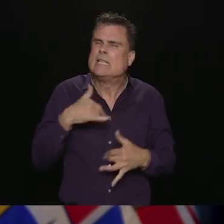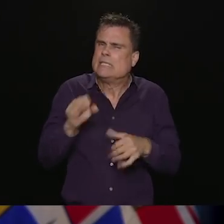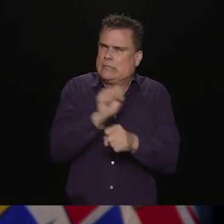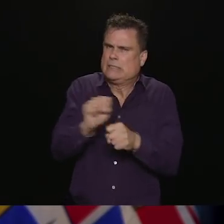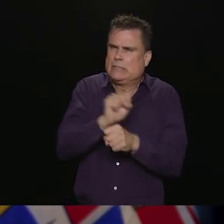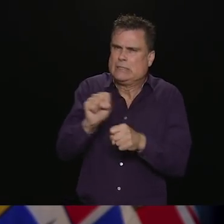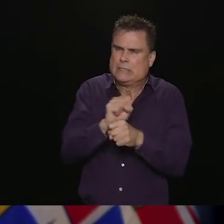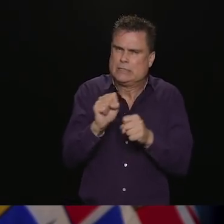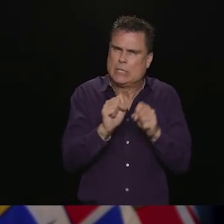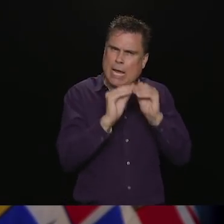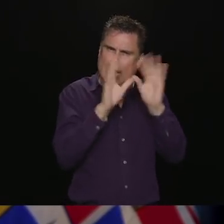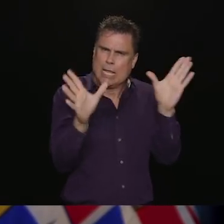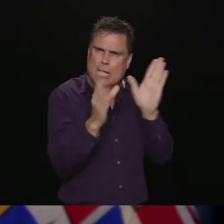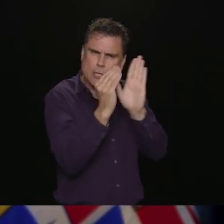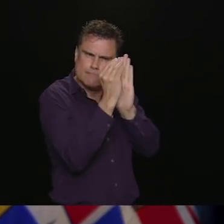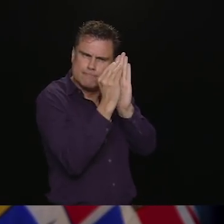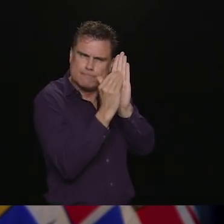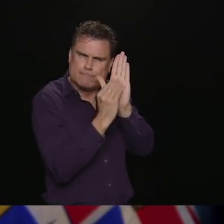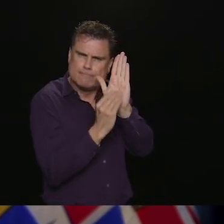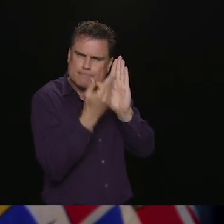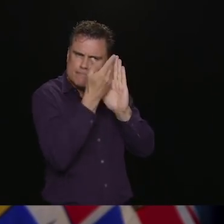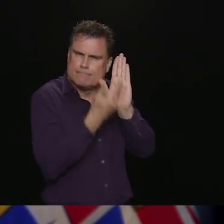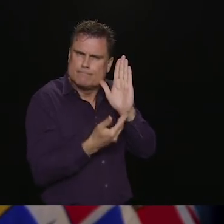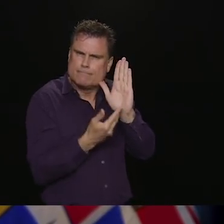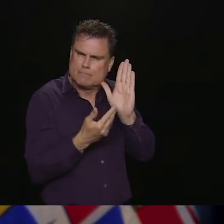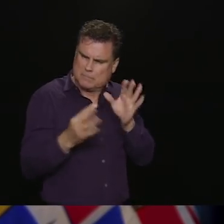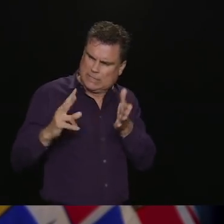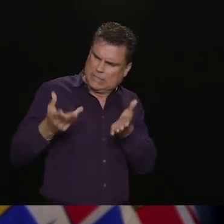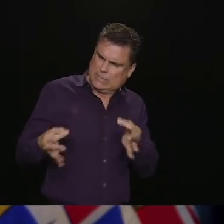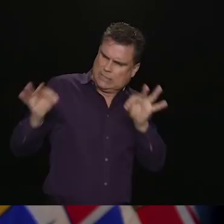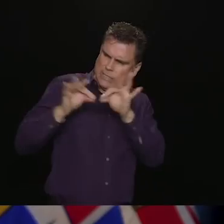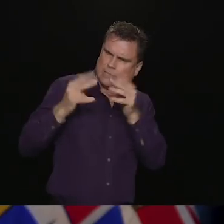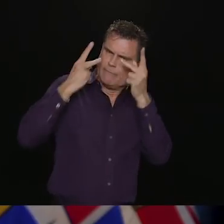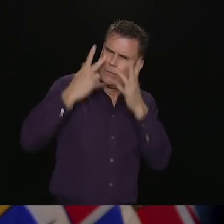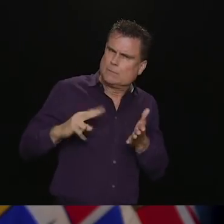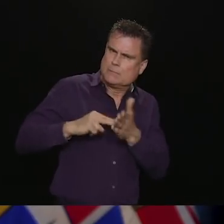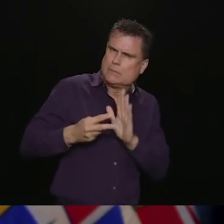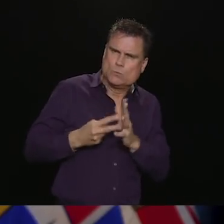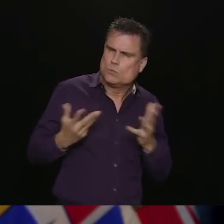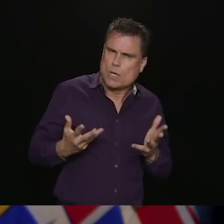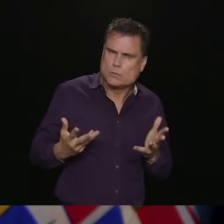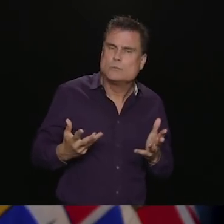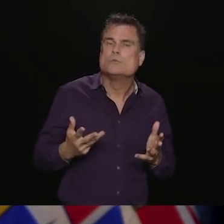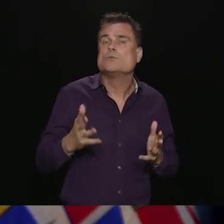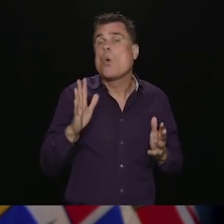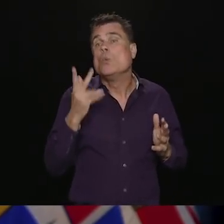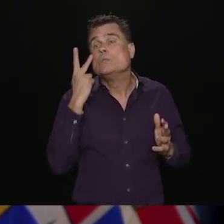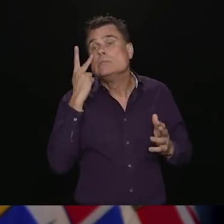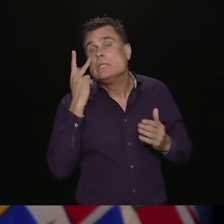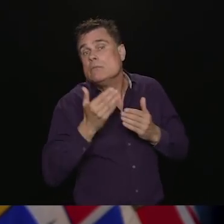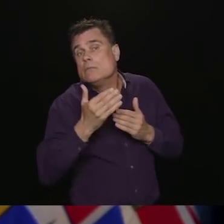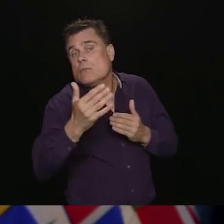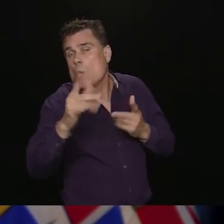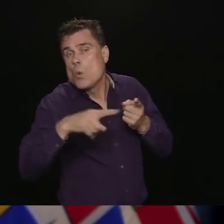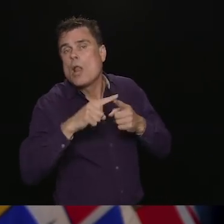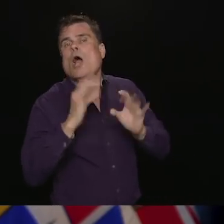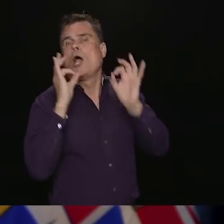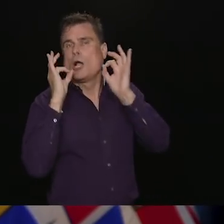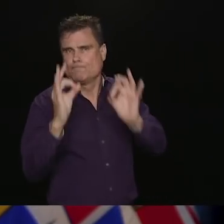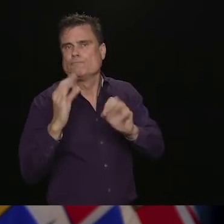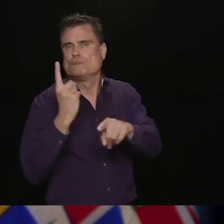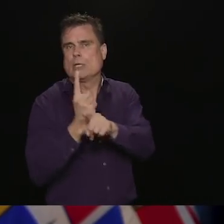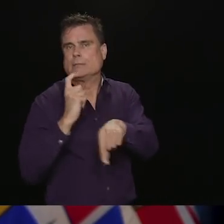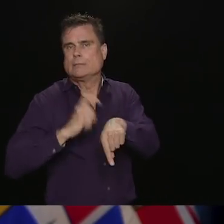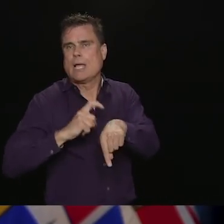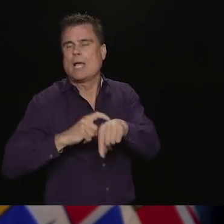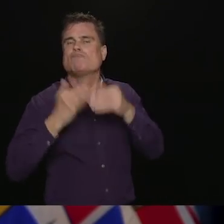think the challenge we face, and I've been saying that a few times today, is as we open up society more and we see more businesses